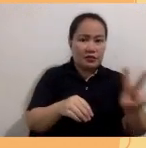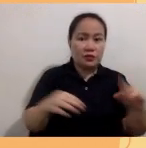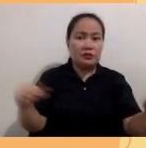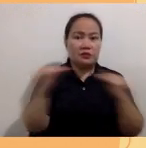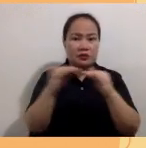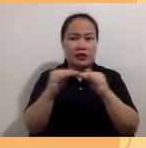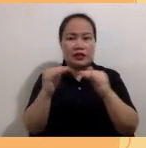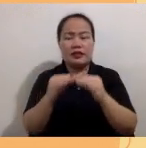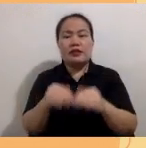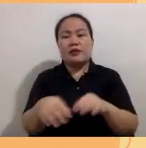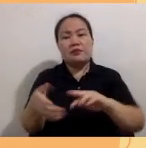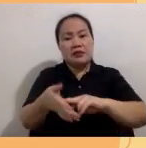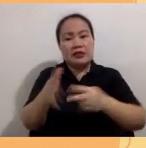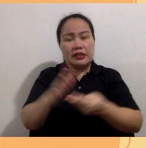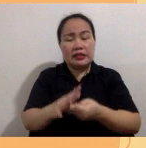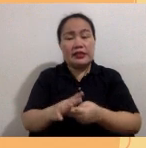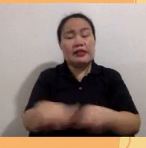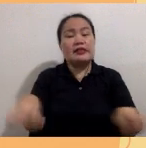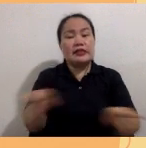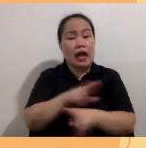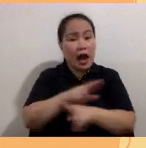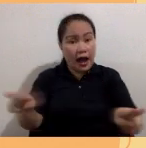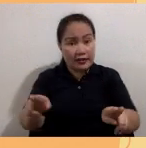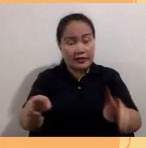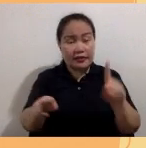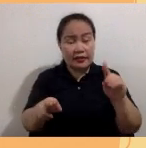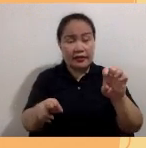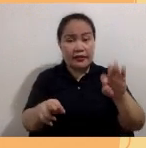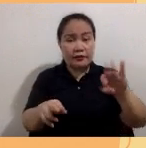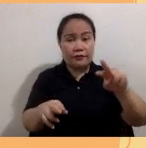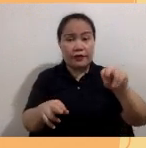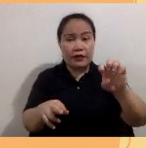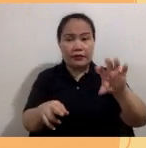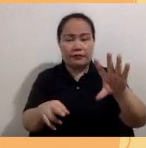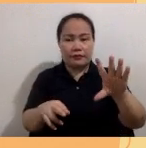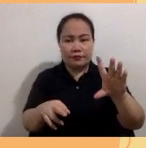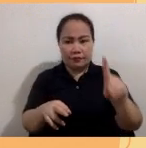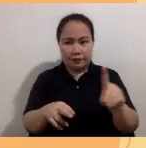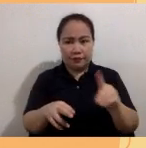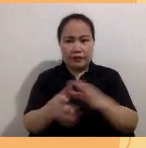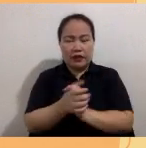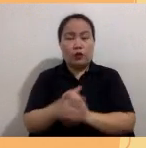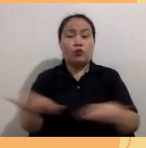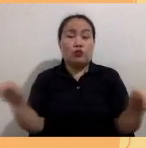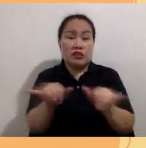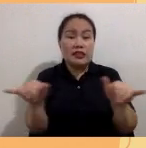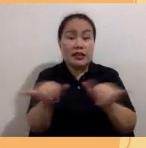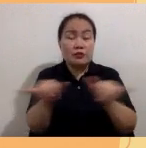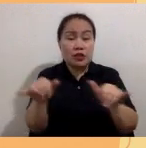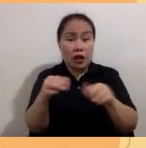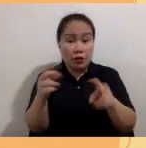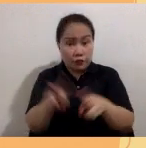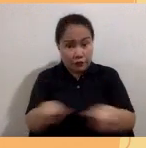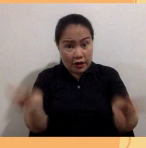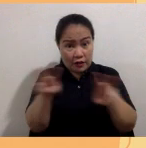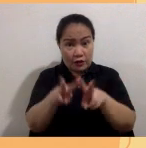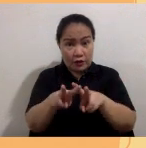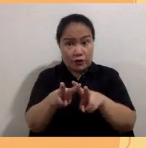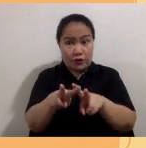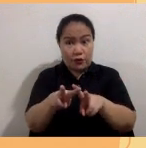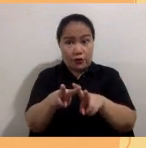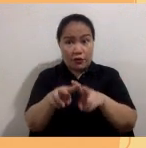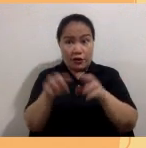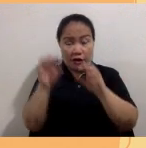mean undefined. Kapag ang value ng x and y mo ay same values or equal values